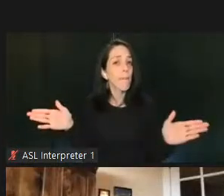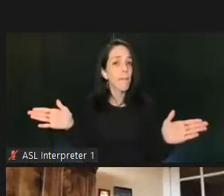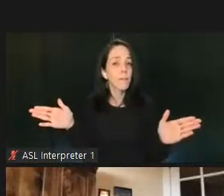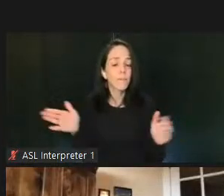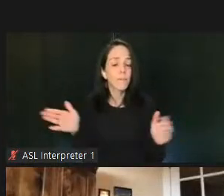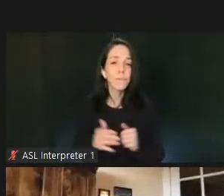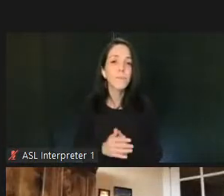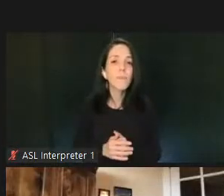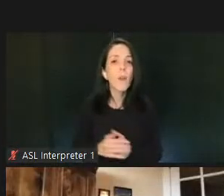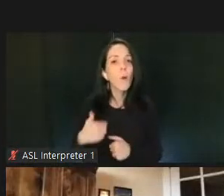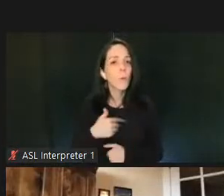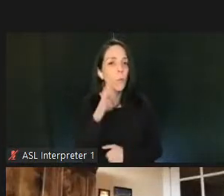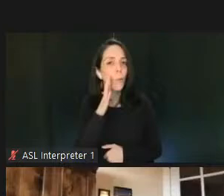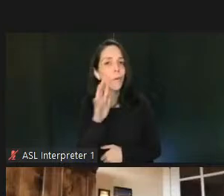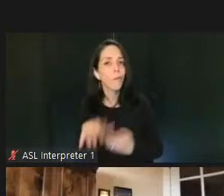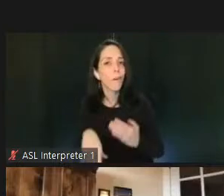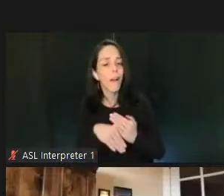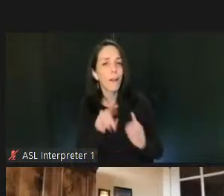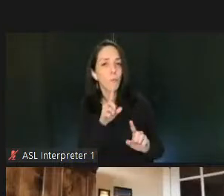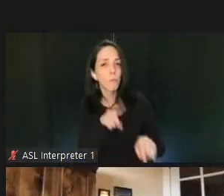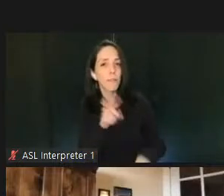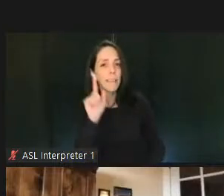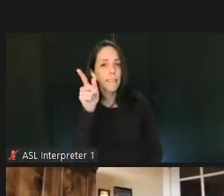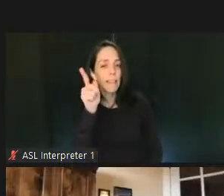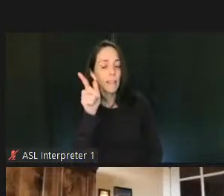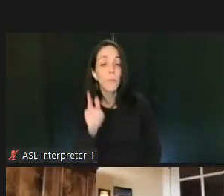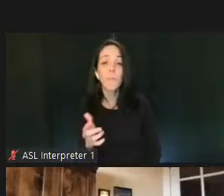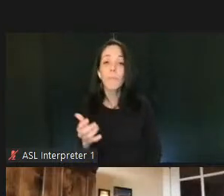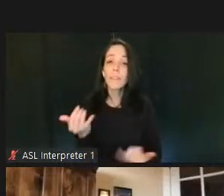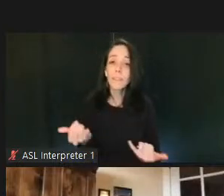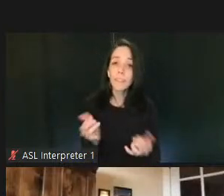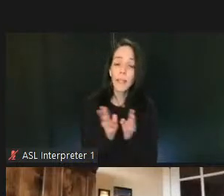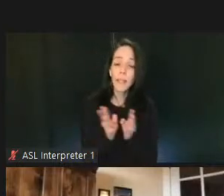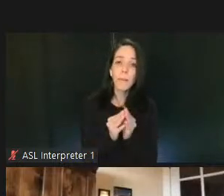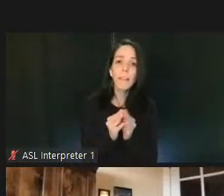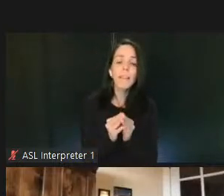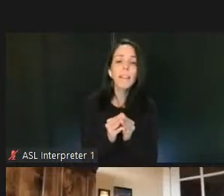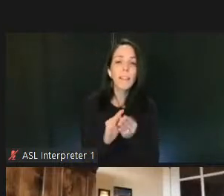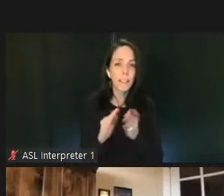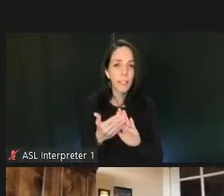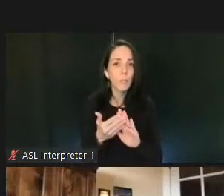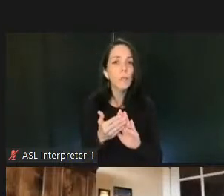Later on in the meeting, we will have an opportunity for community input.